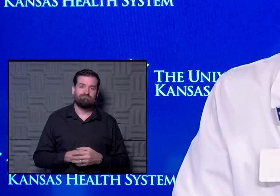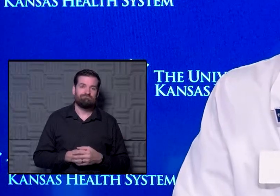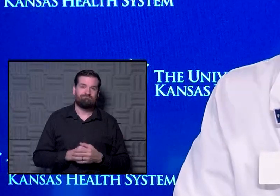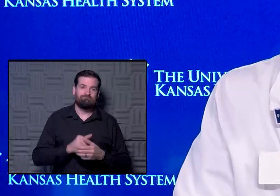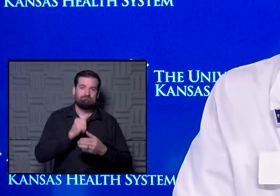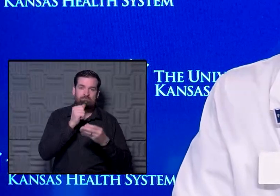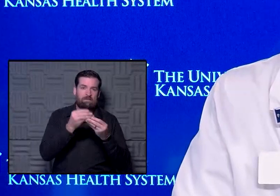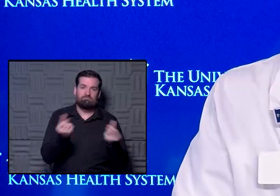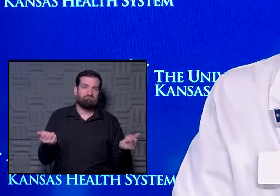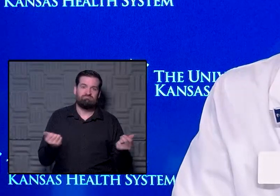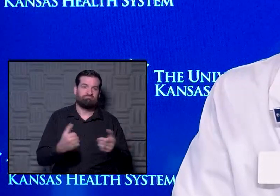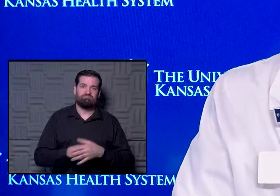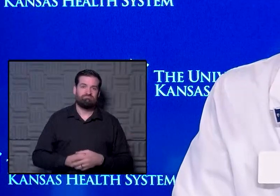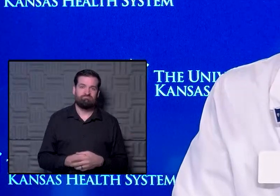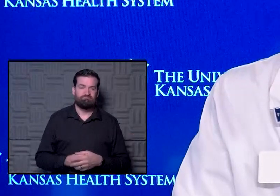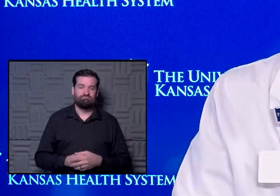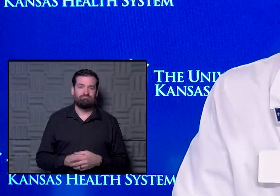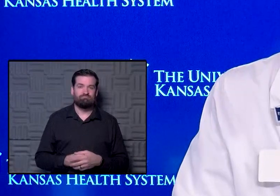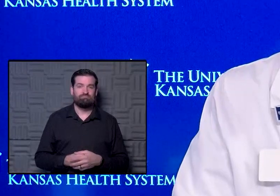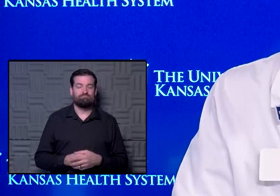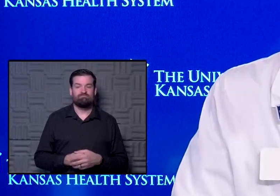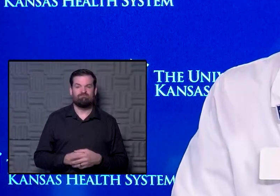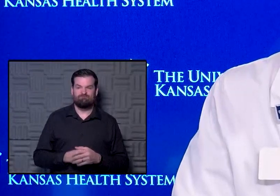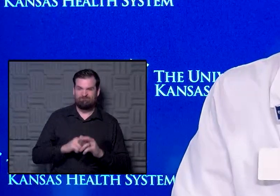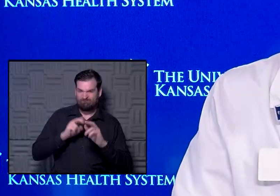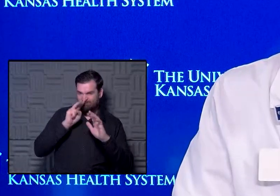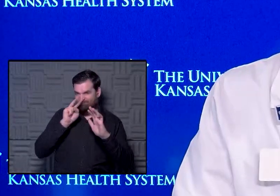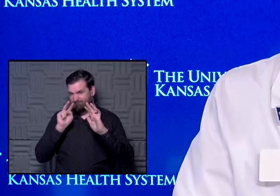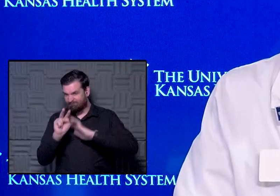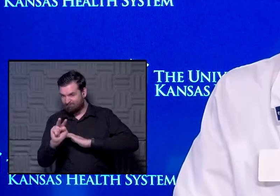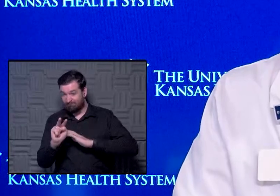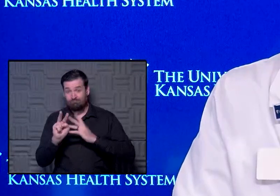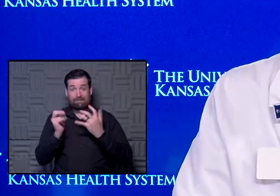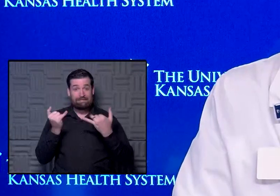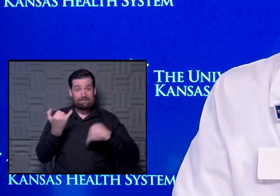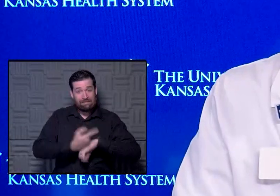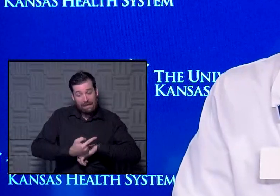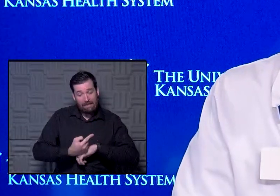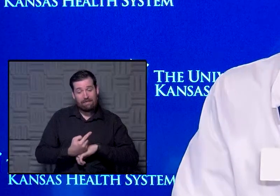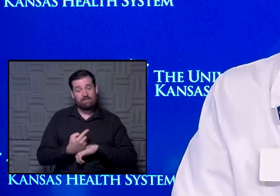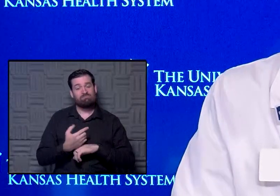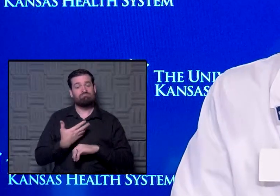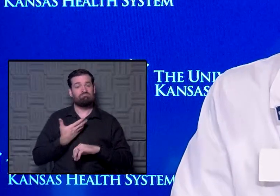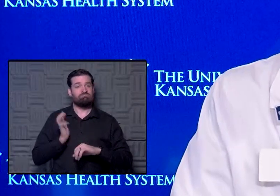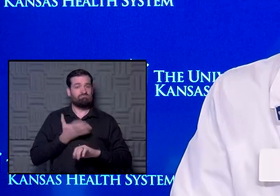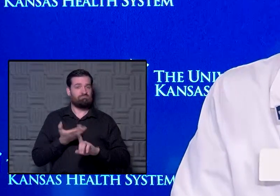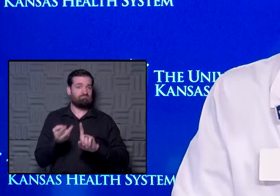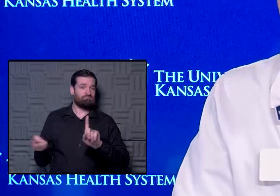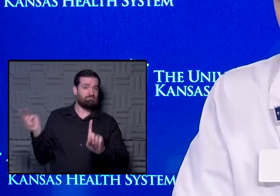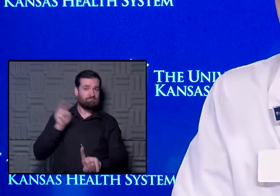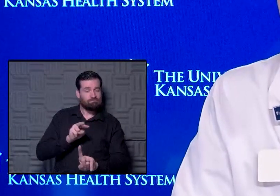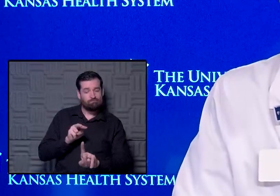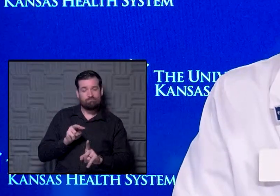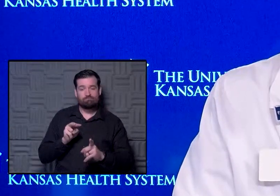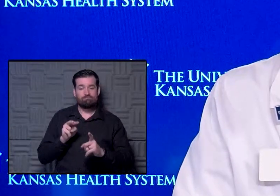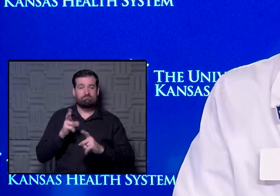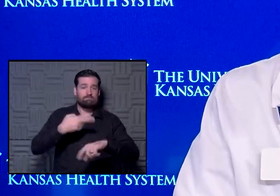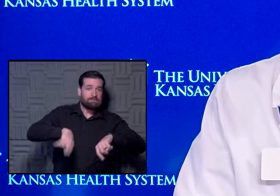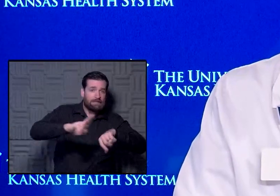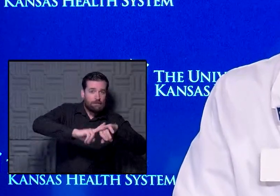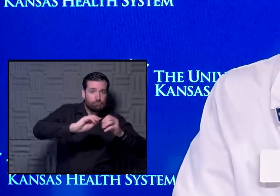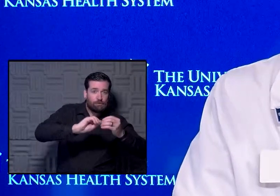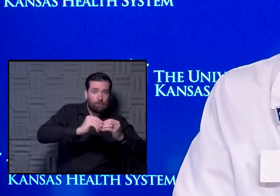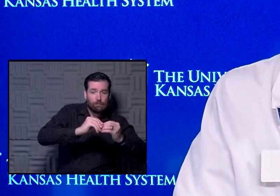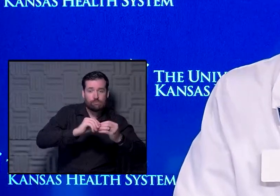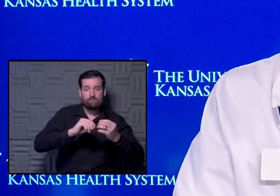disappear. And it sure doesn't look today from where we're sitting, whether you're looking at national